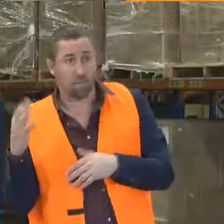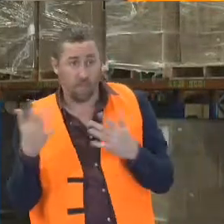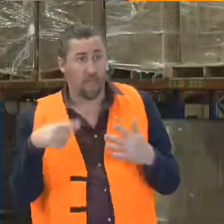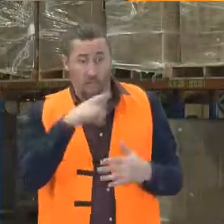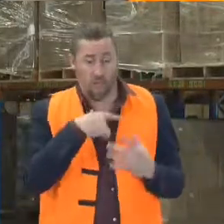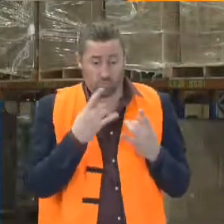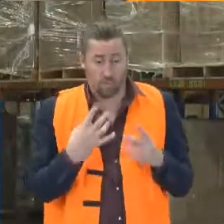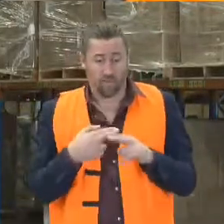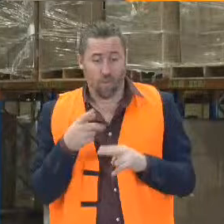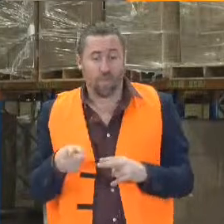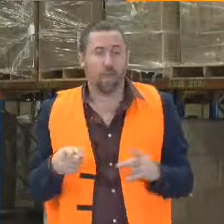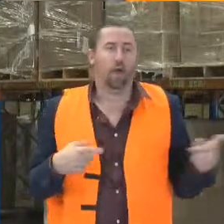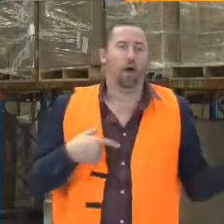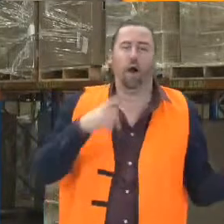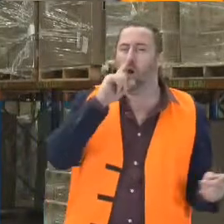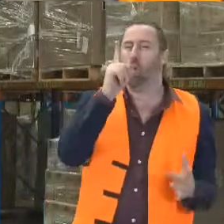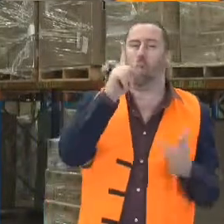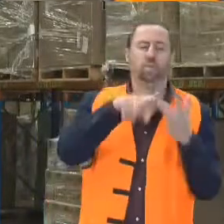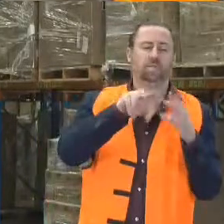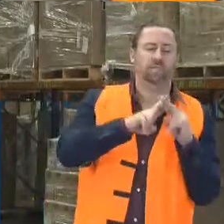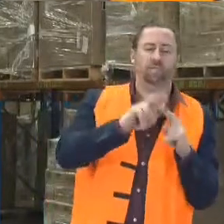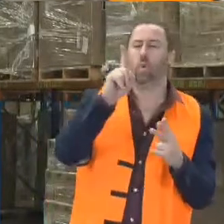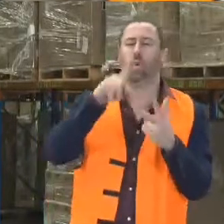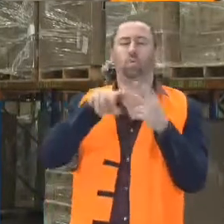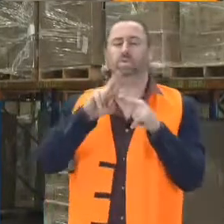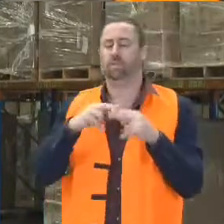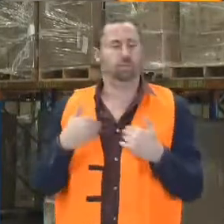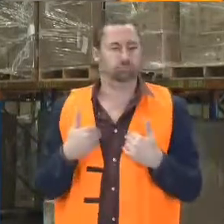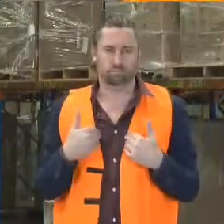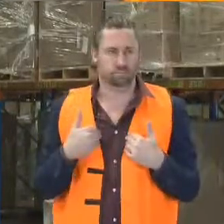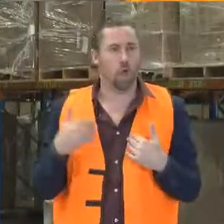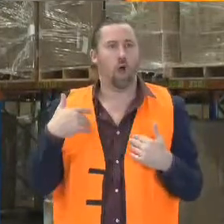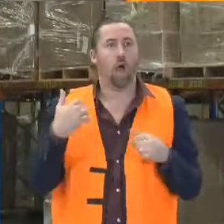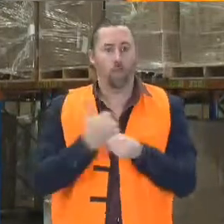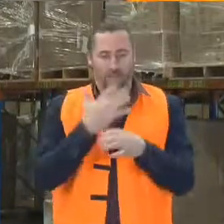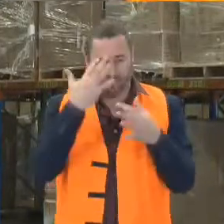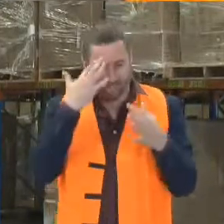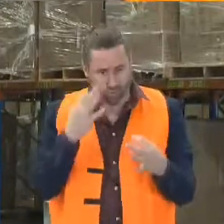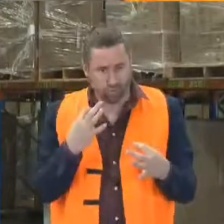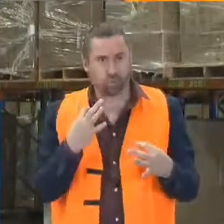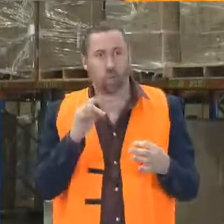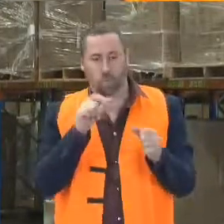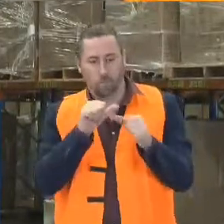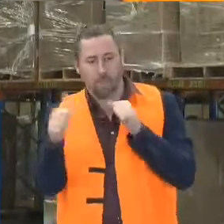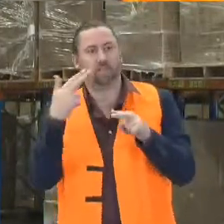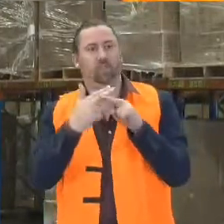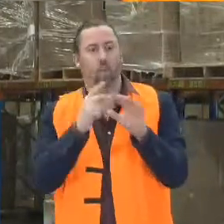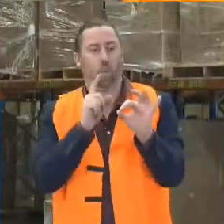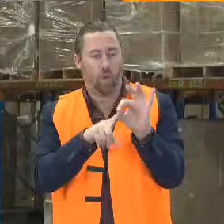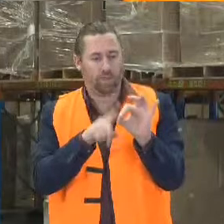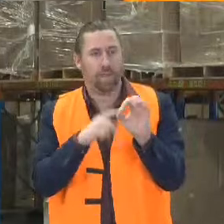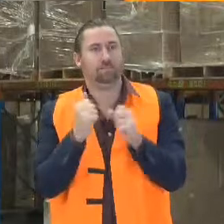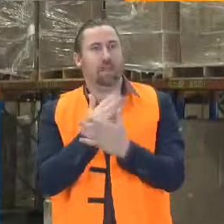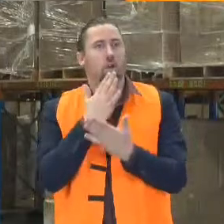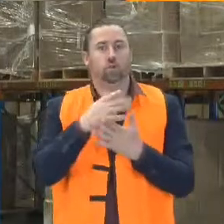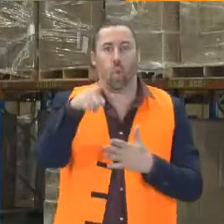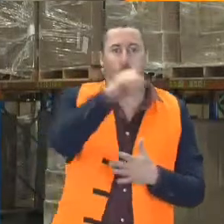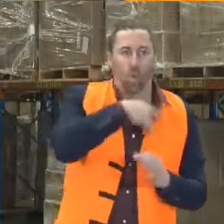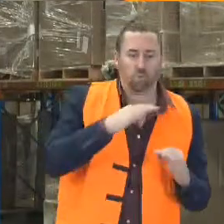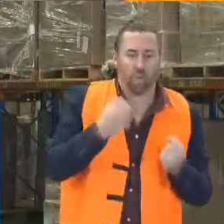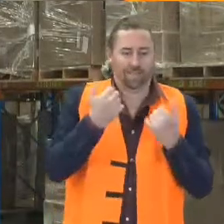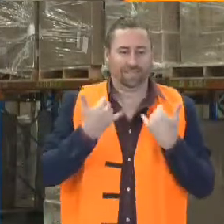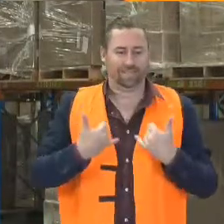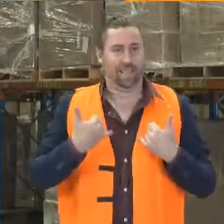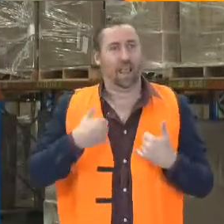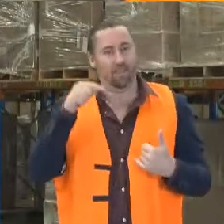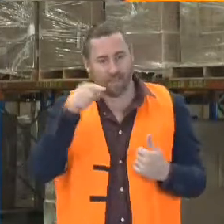I can't deal in hypotheticals. I will make the decisions in the best interest of Queenslanders to keep Queenslanders safe. That is the thing